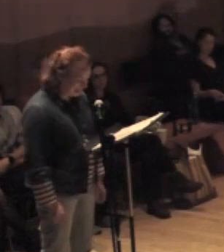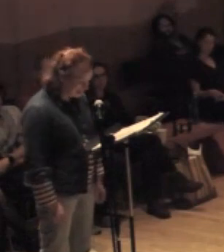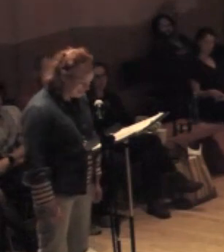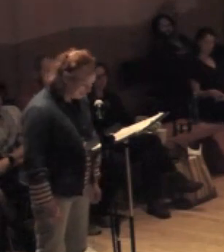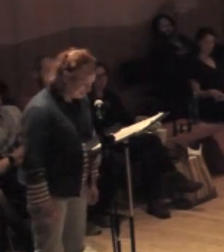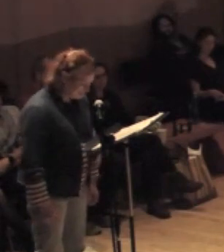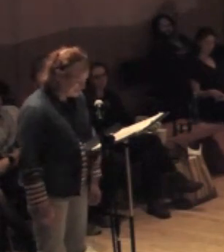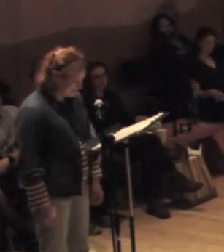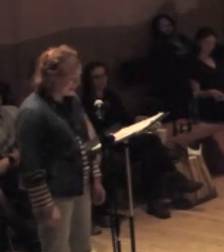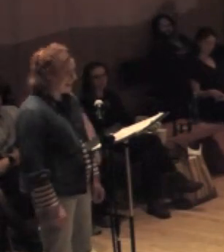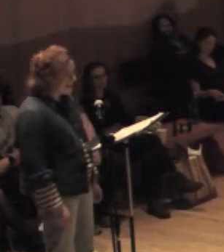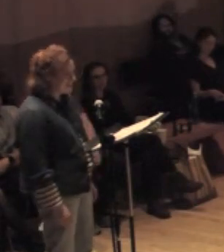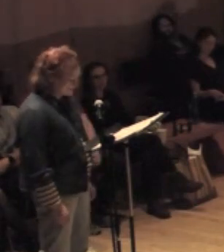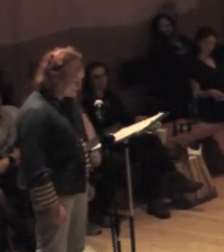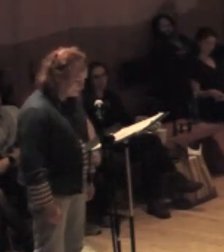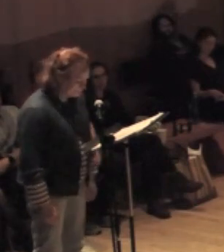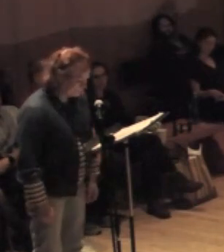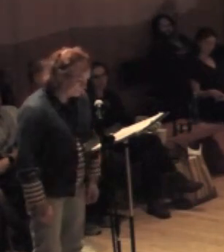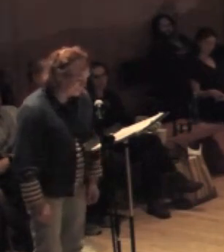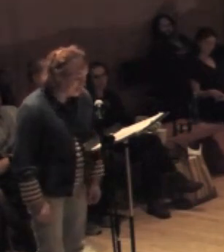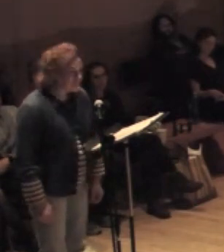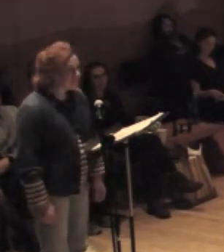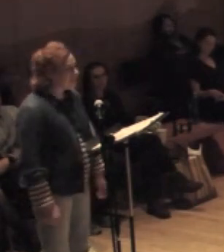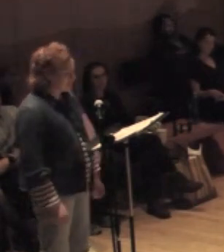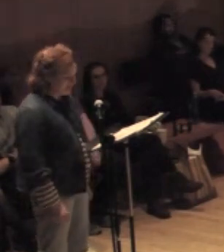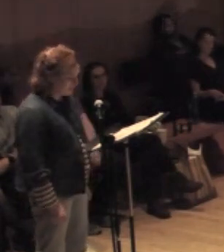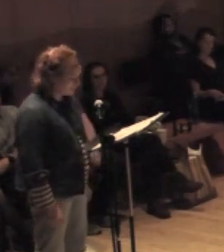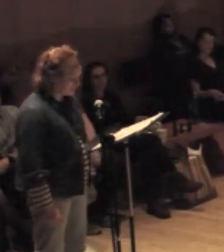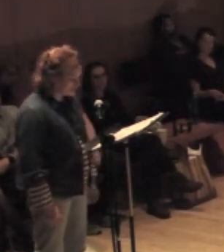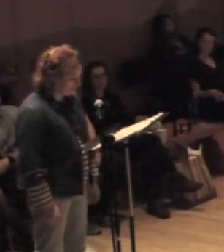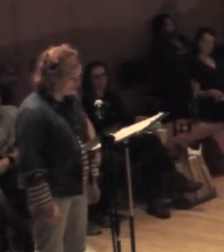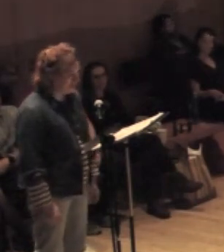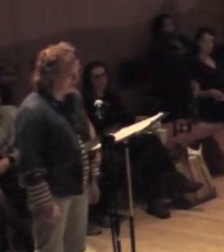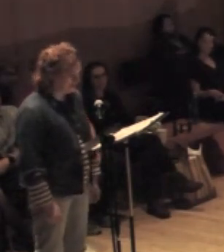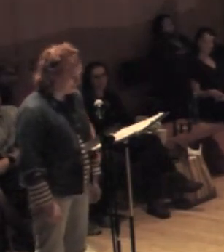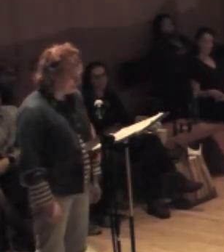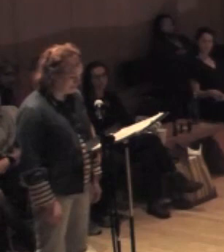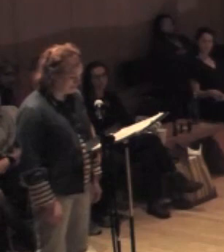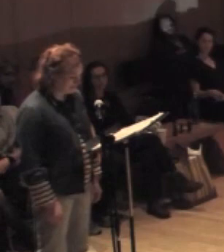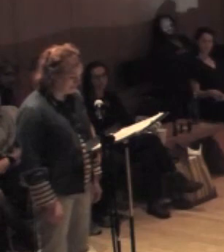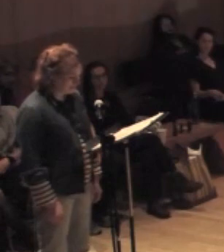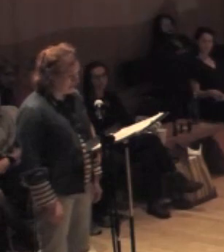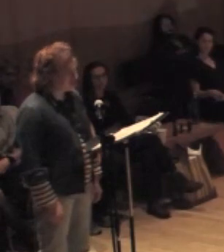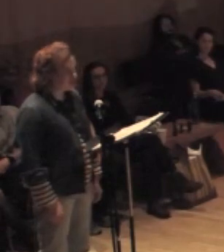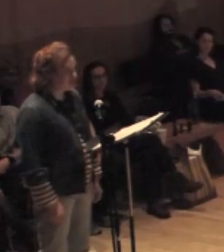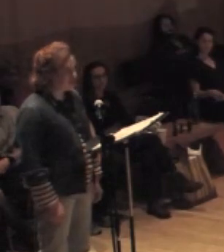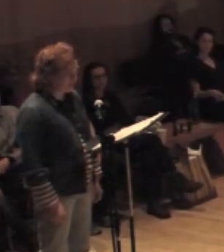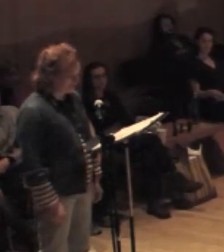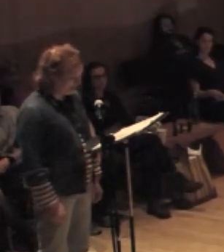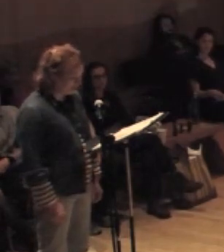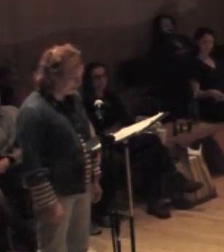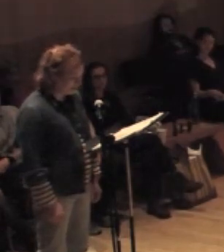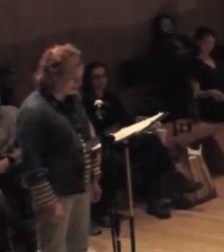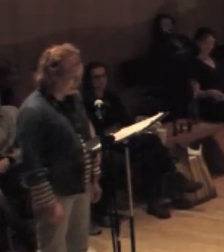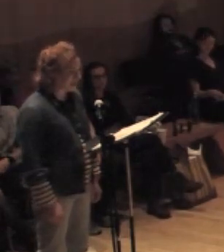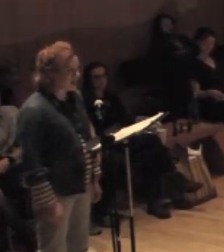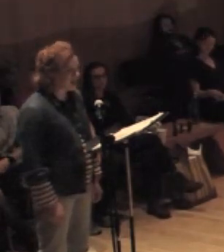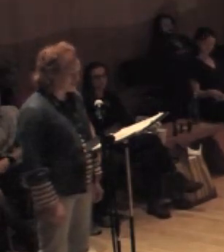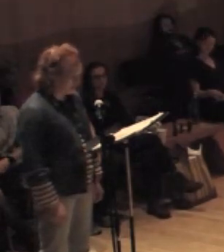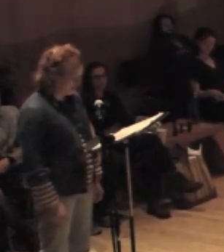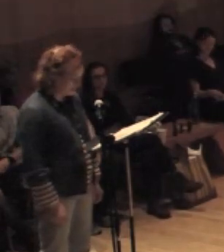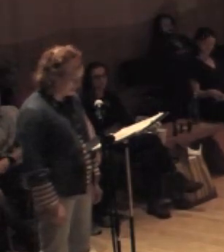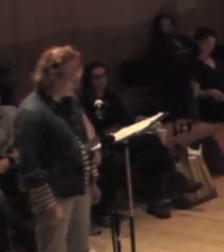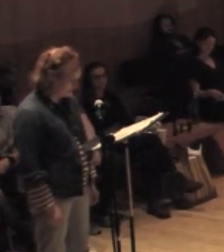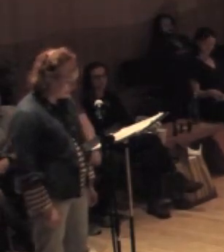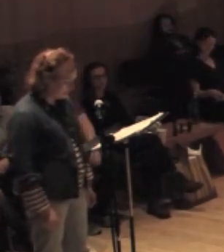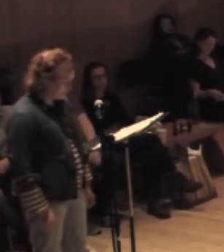it's okay yeah but that landlord was toly horrible I just hope you won't come and bother us and knocking on